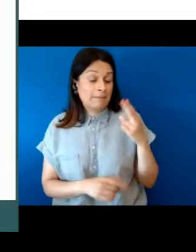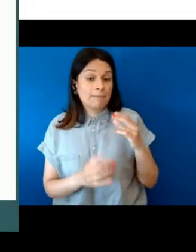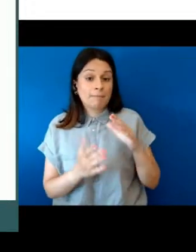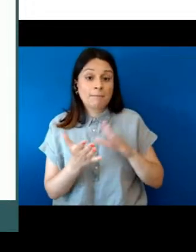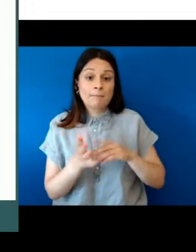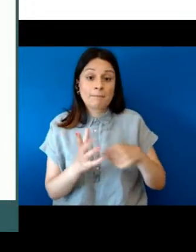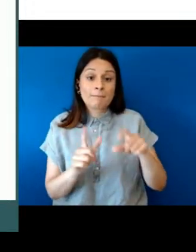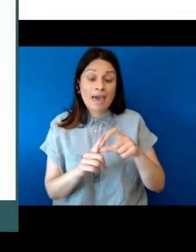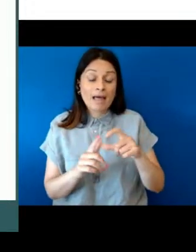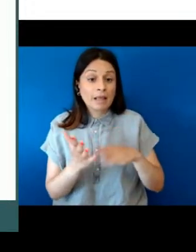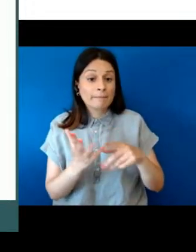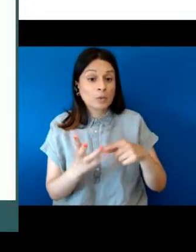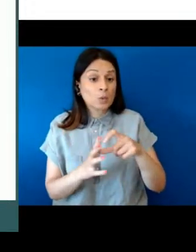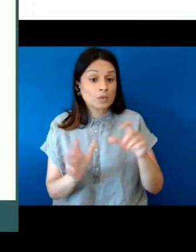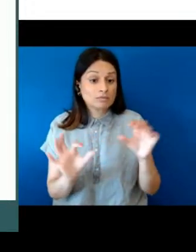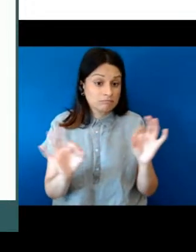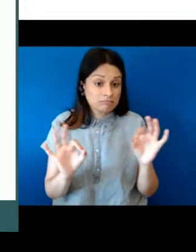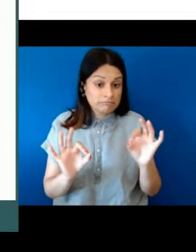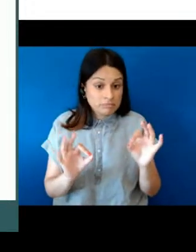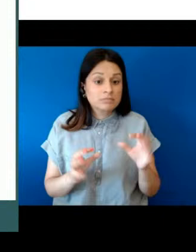still it has